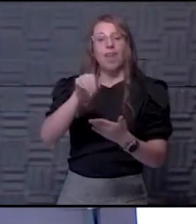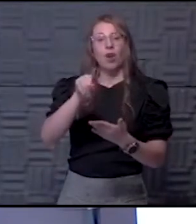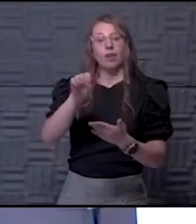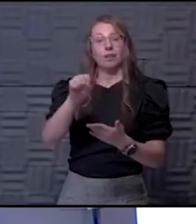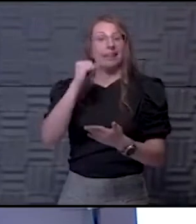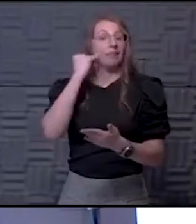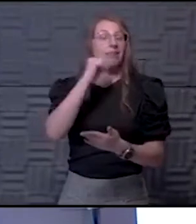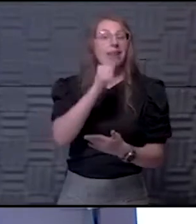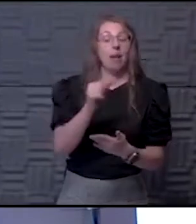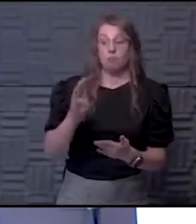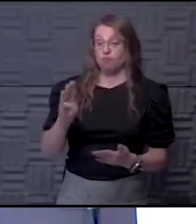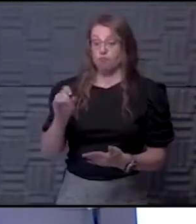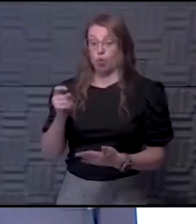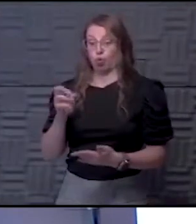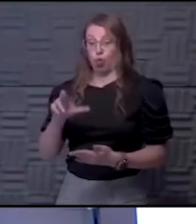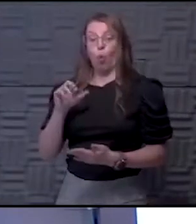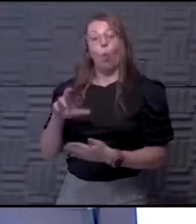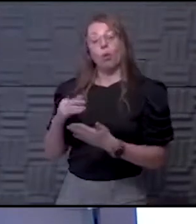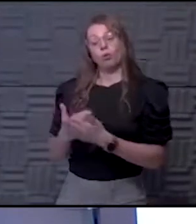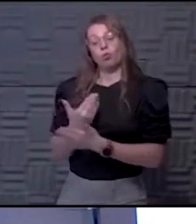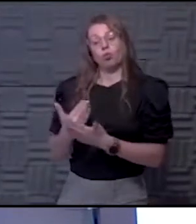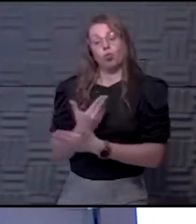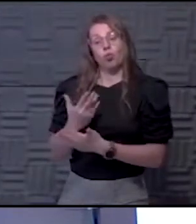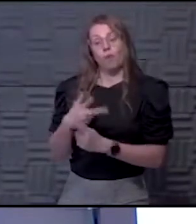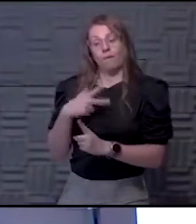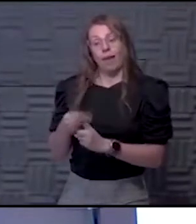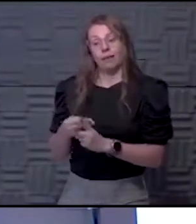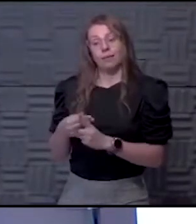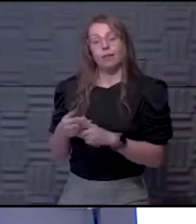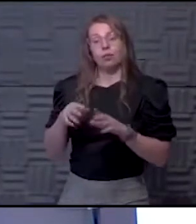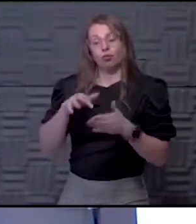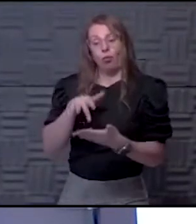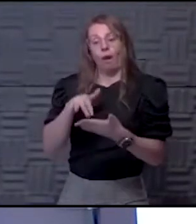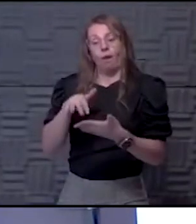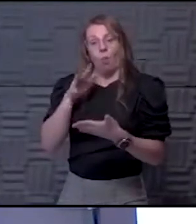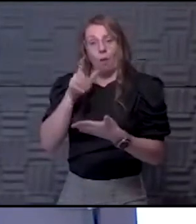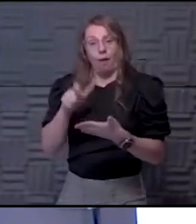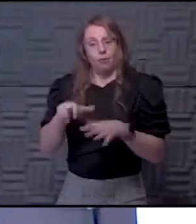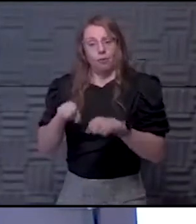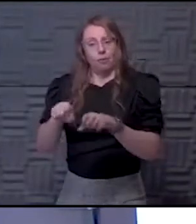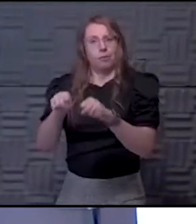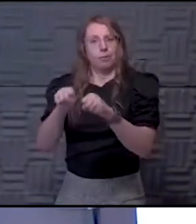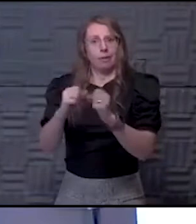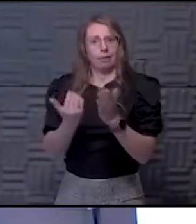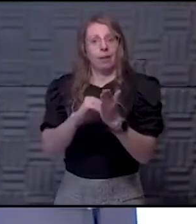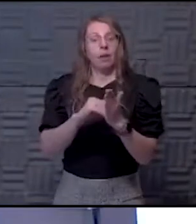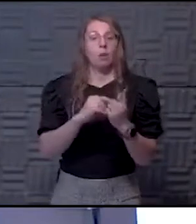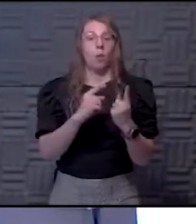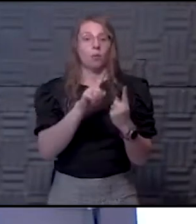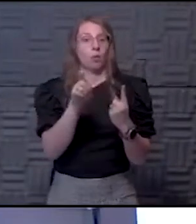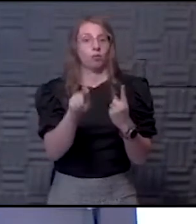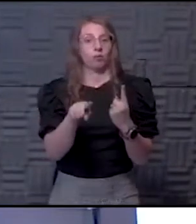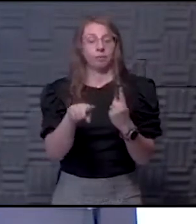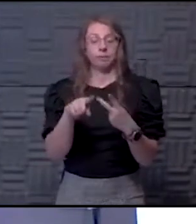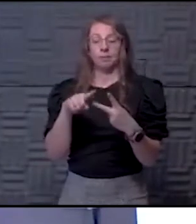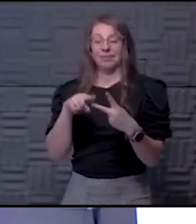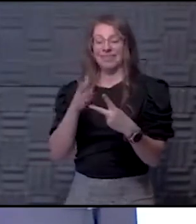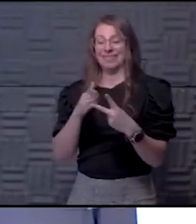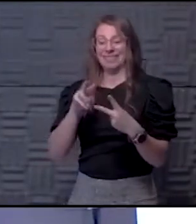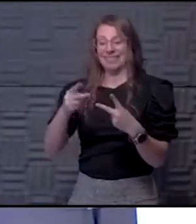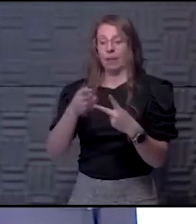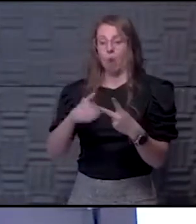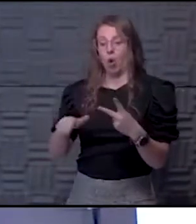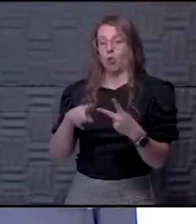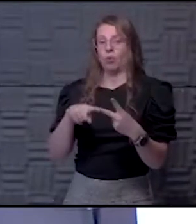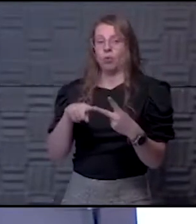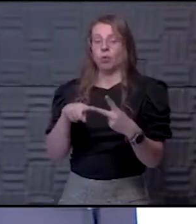the boosters or the new vaccines have to go through trials? That's one of the questions. And the other